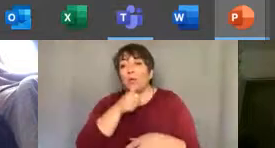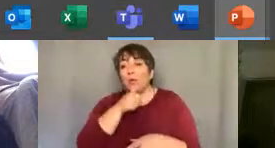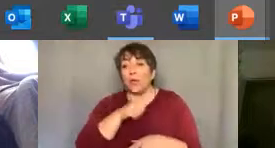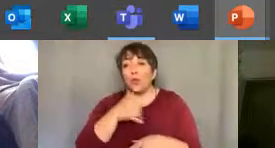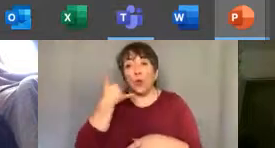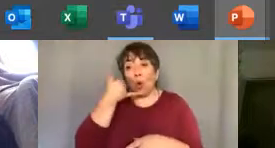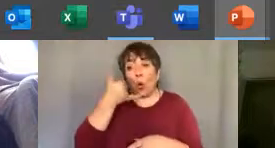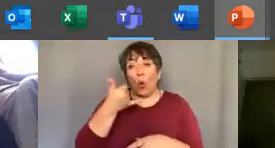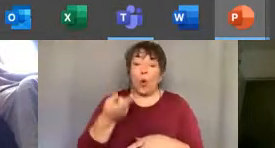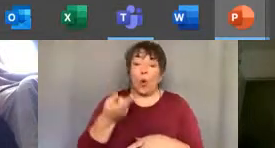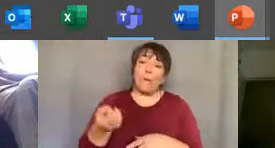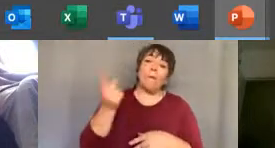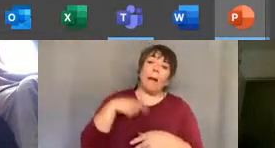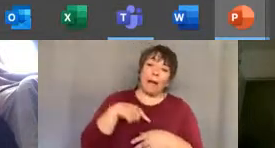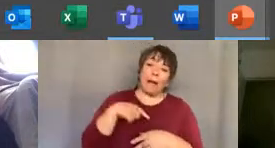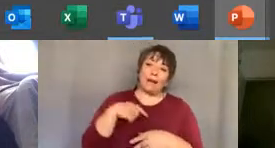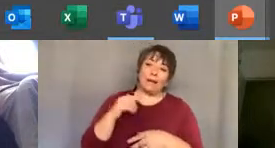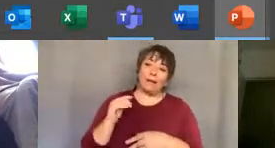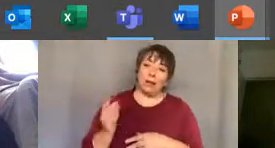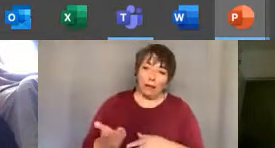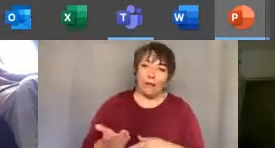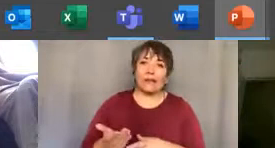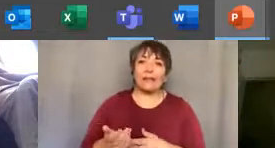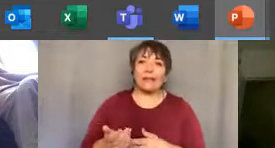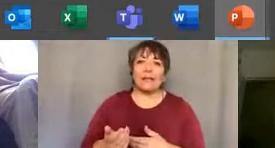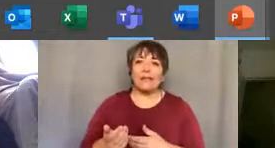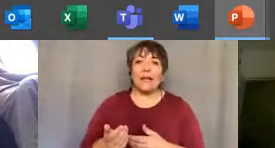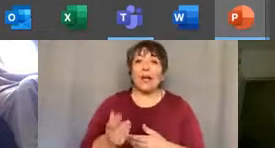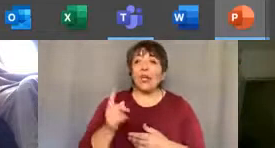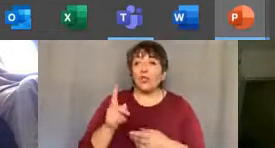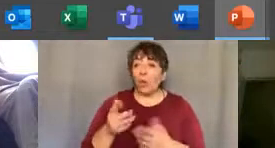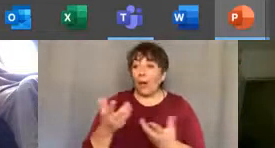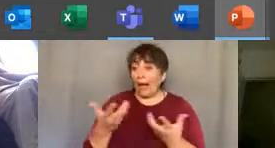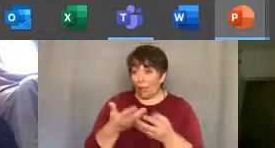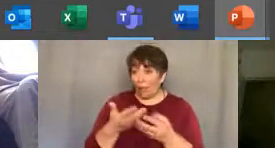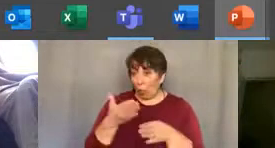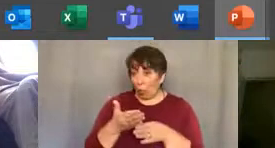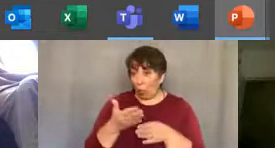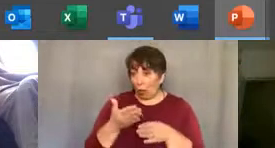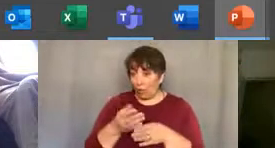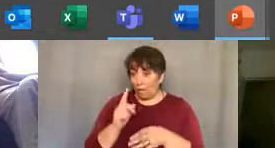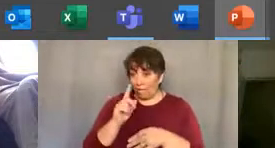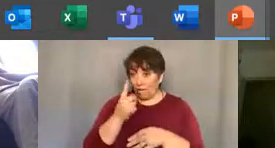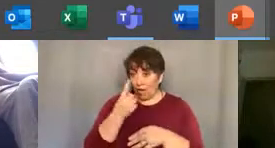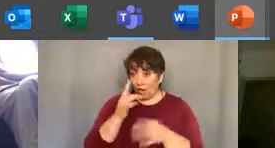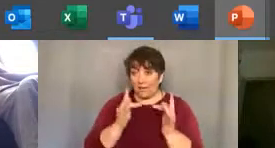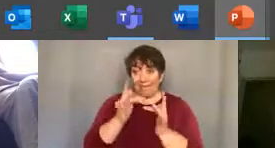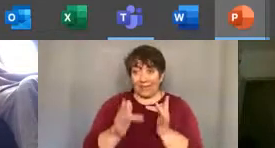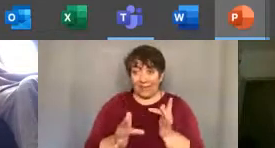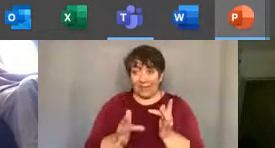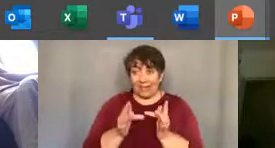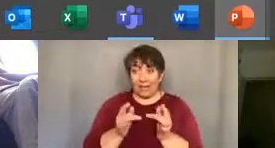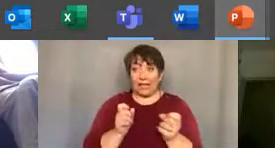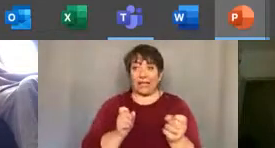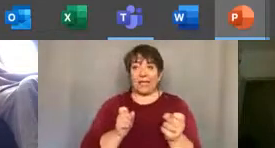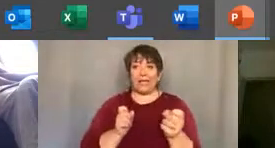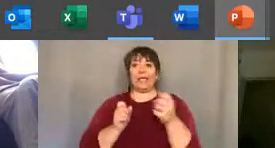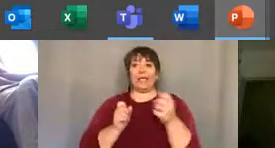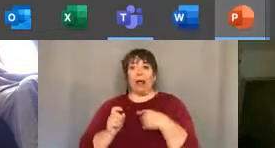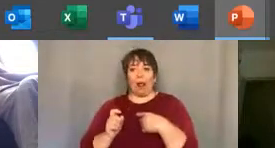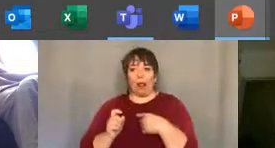does have access to the internet could email us in and request a callback, and our dedicated staff would do